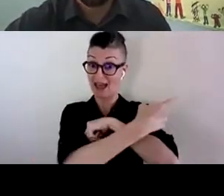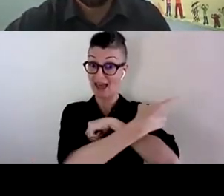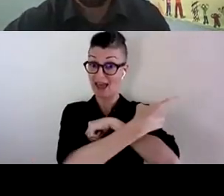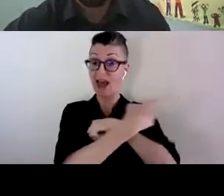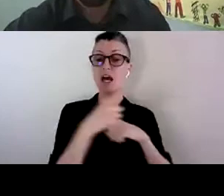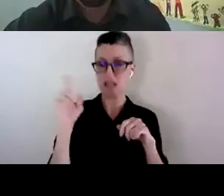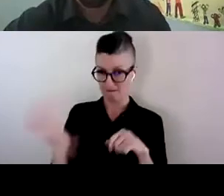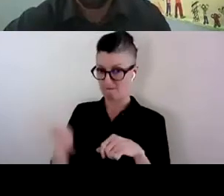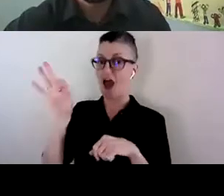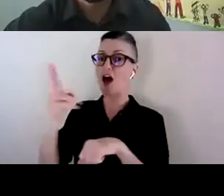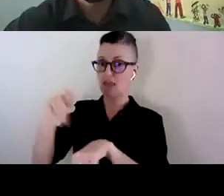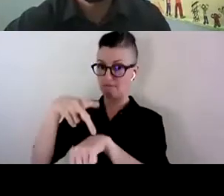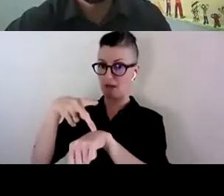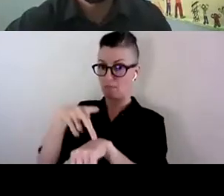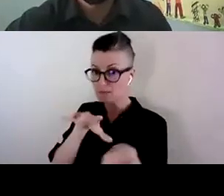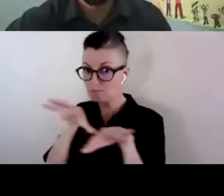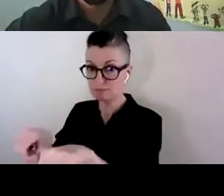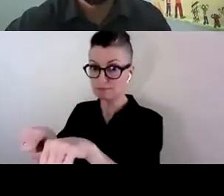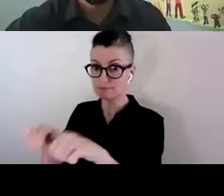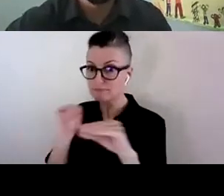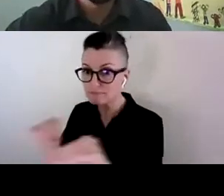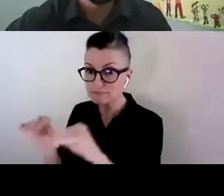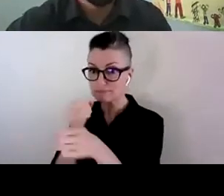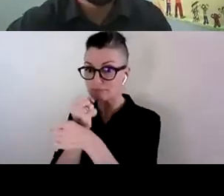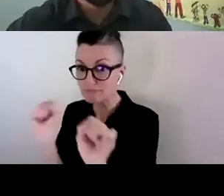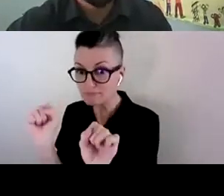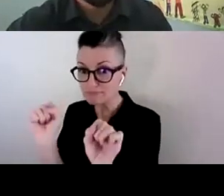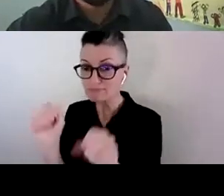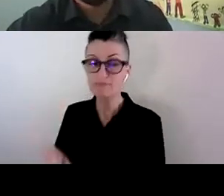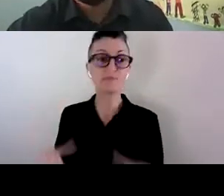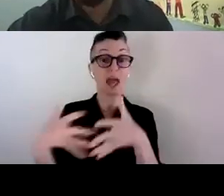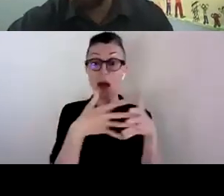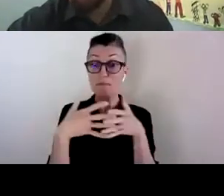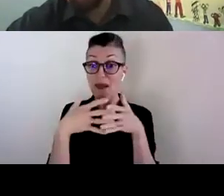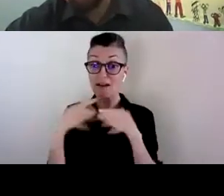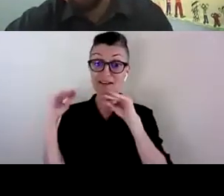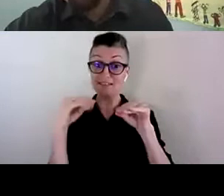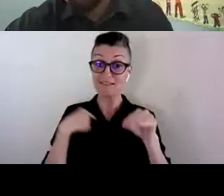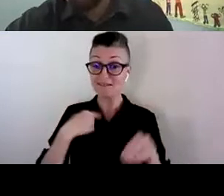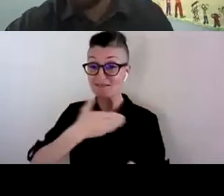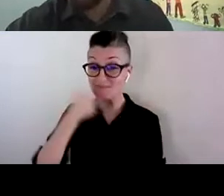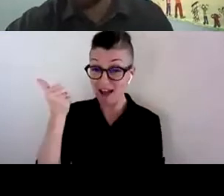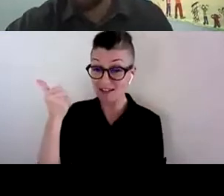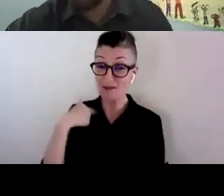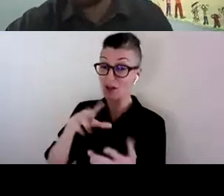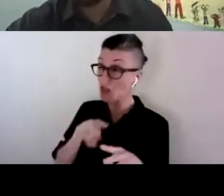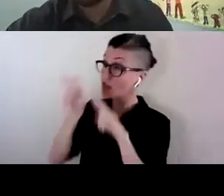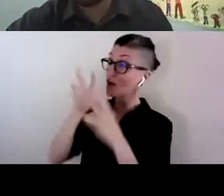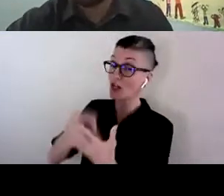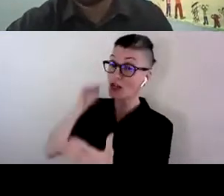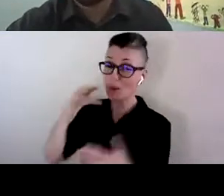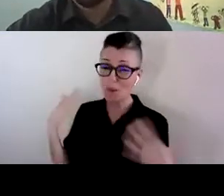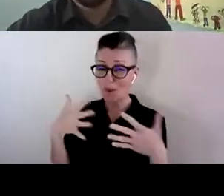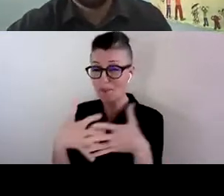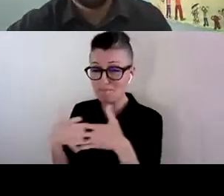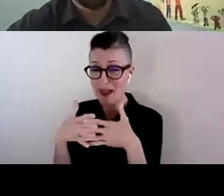us, where I was inculcated with American values and ideals, where I was taught that America was the